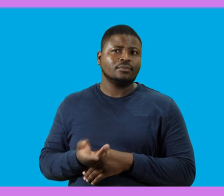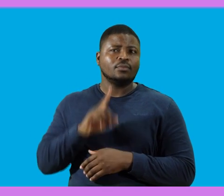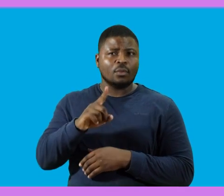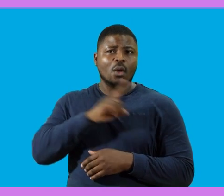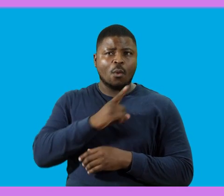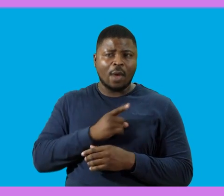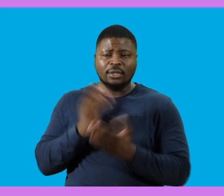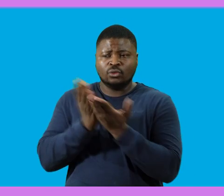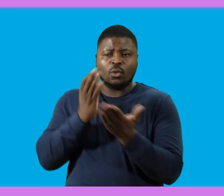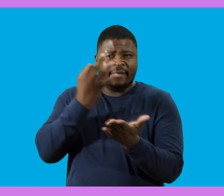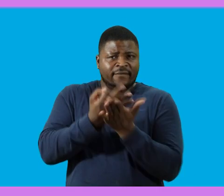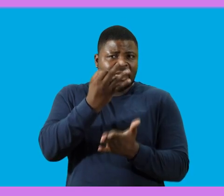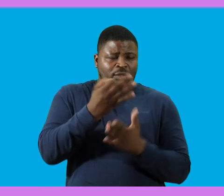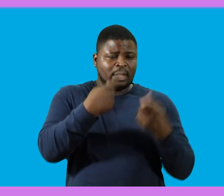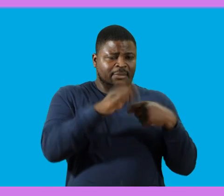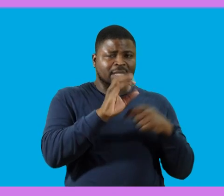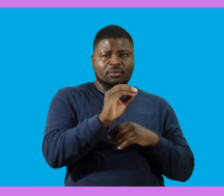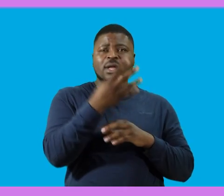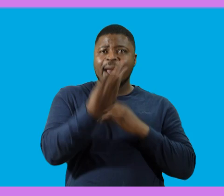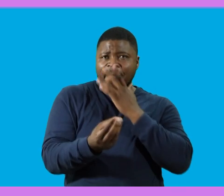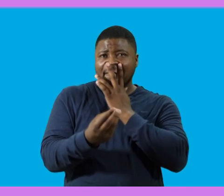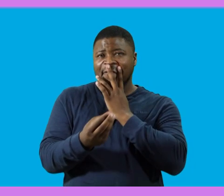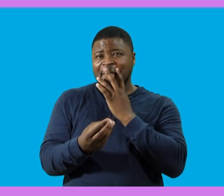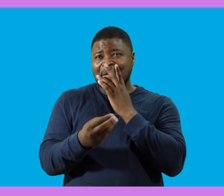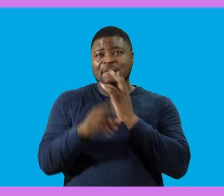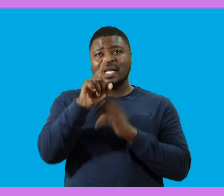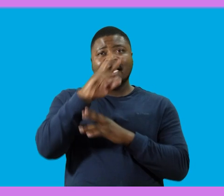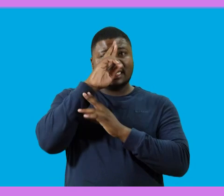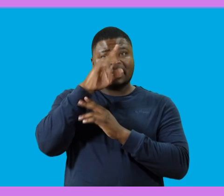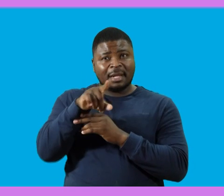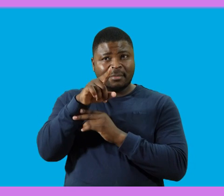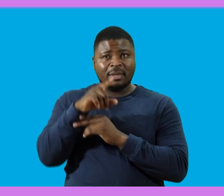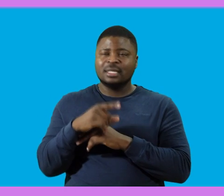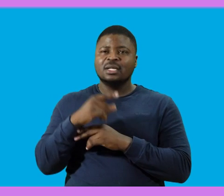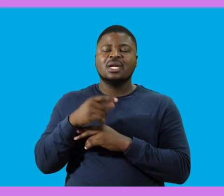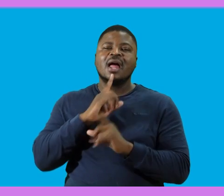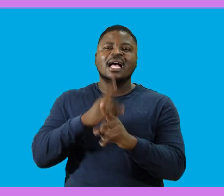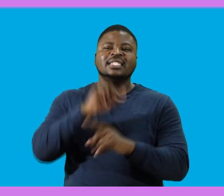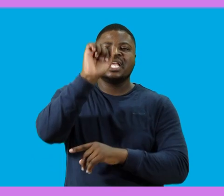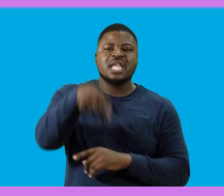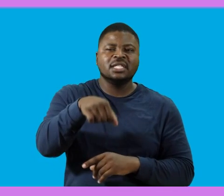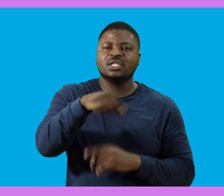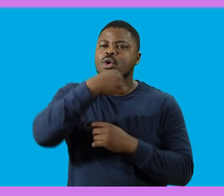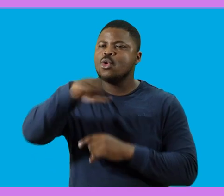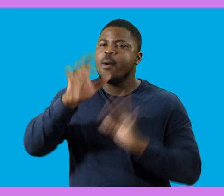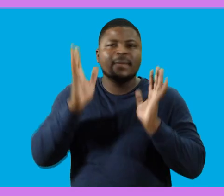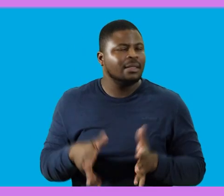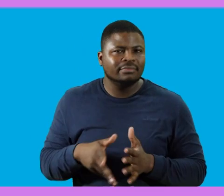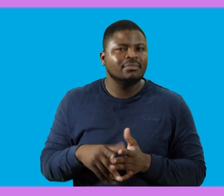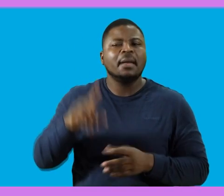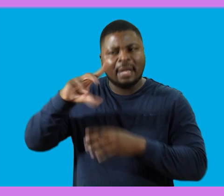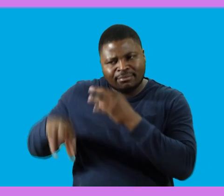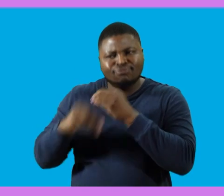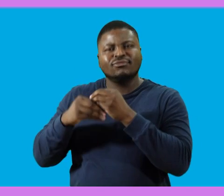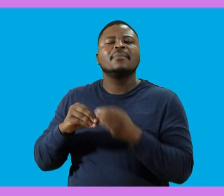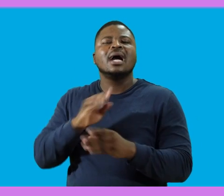there is school fees. Remember not to answer a simple yes or no.